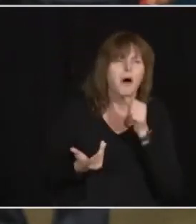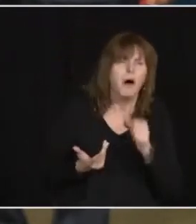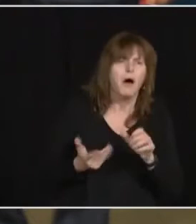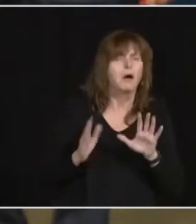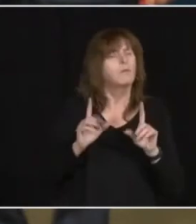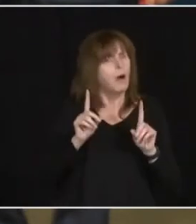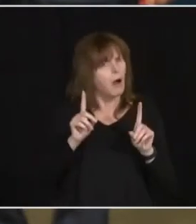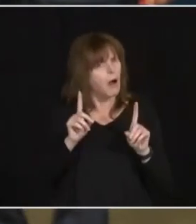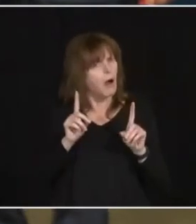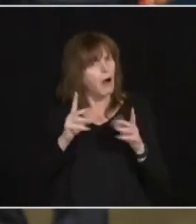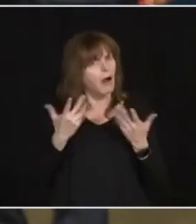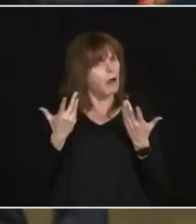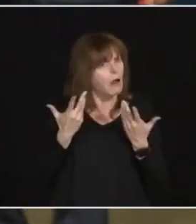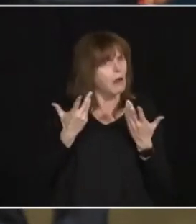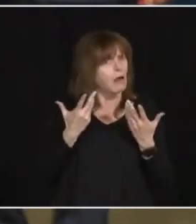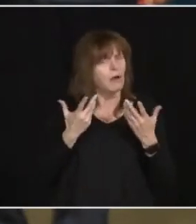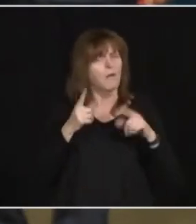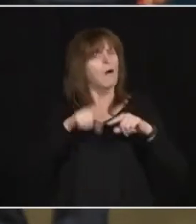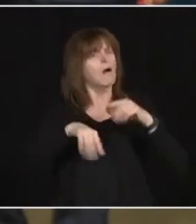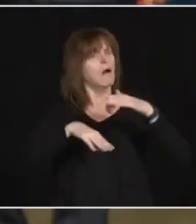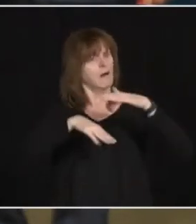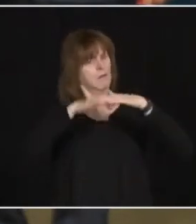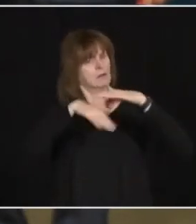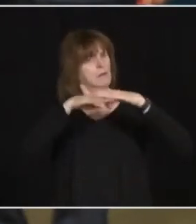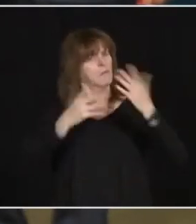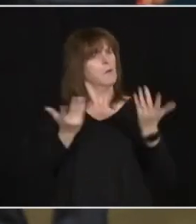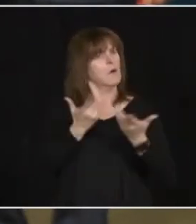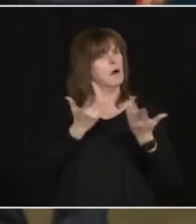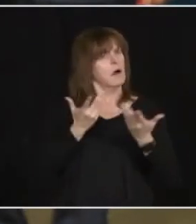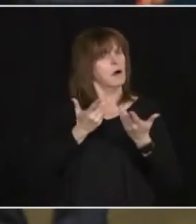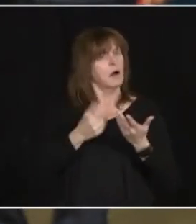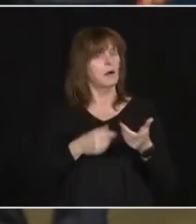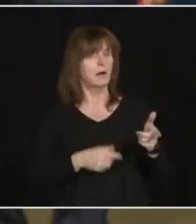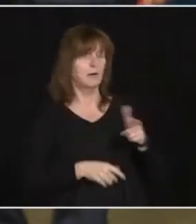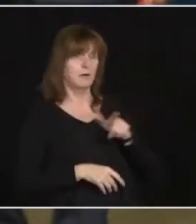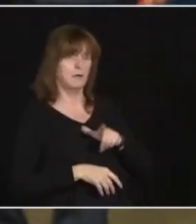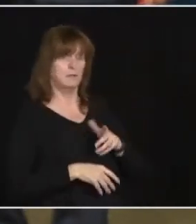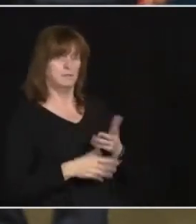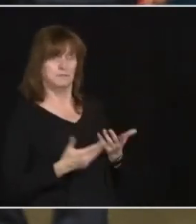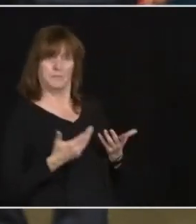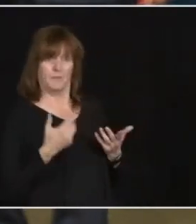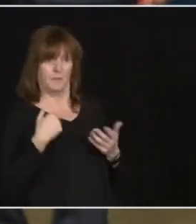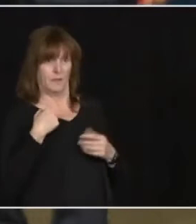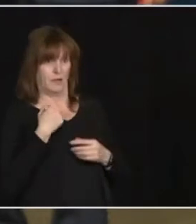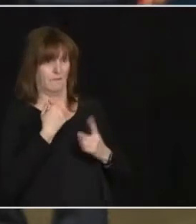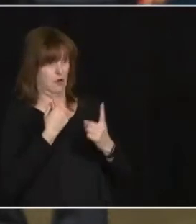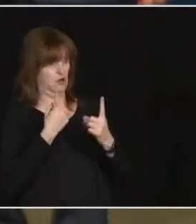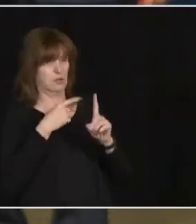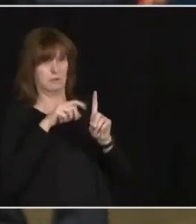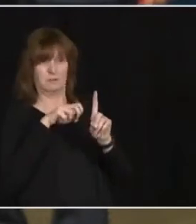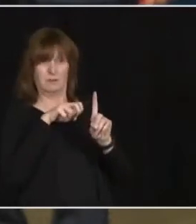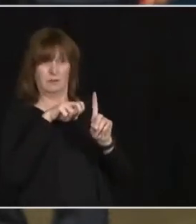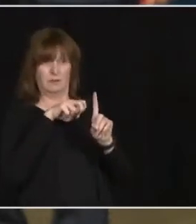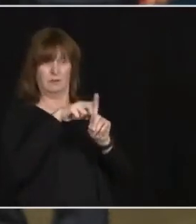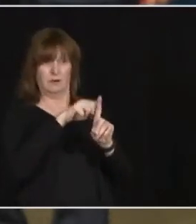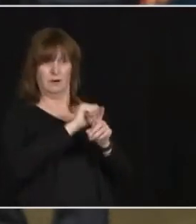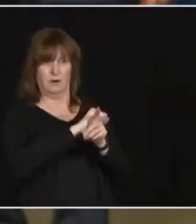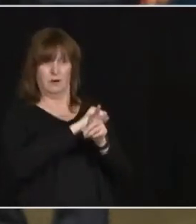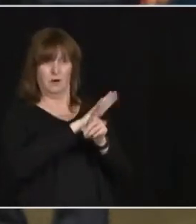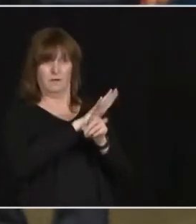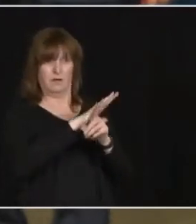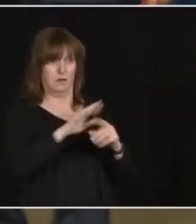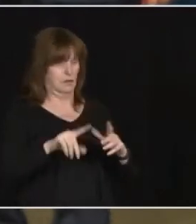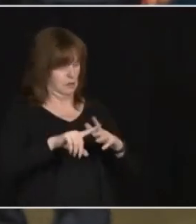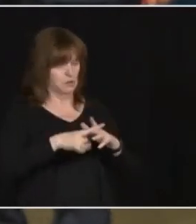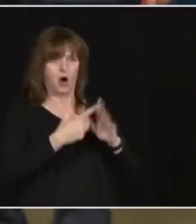building capacity since the first case of COVID-19 was detected in Ontario, and so we are able to move very